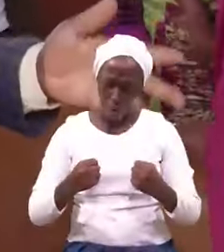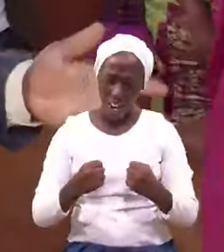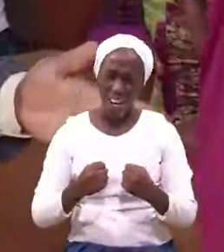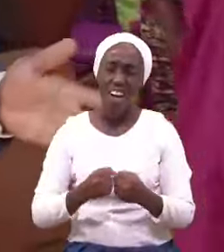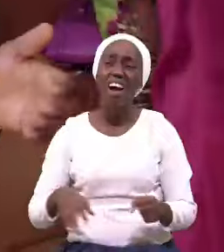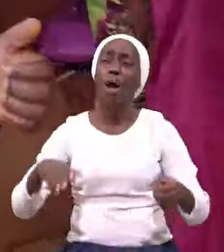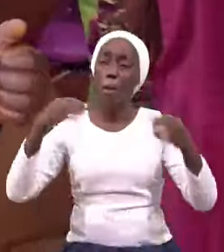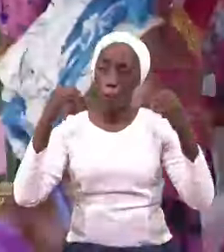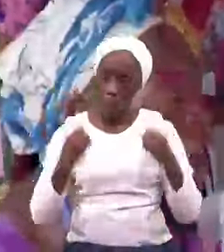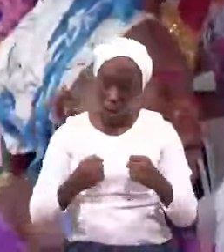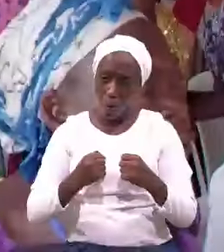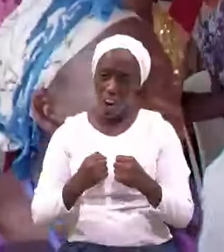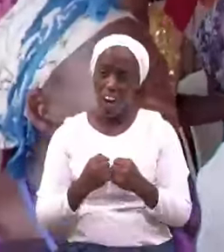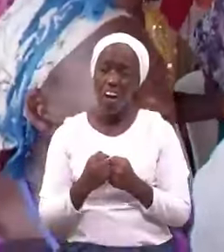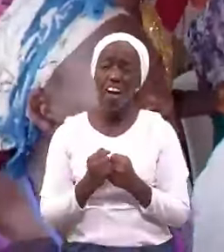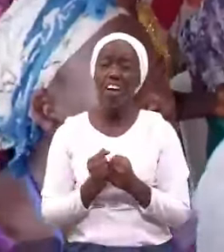Power.